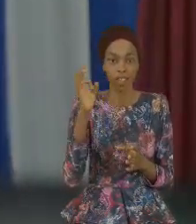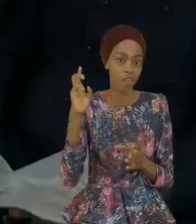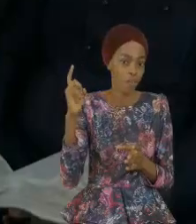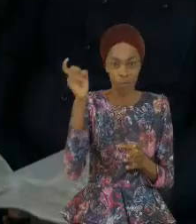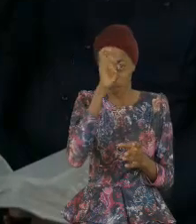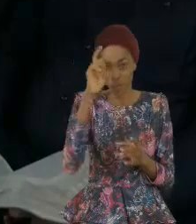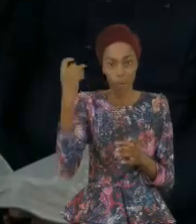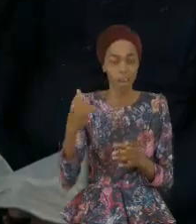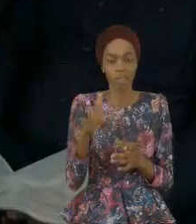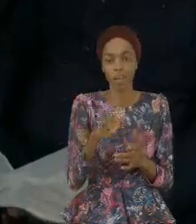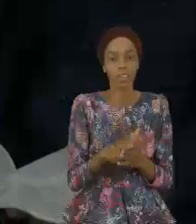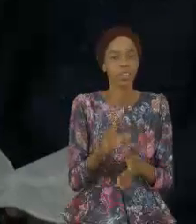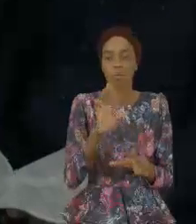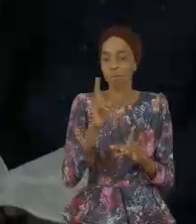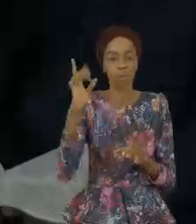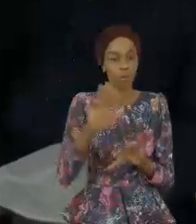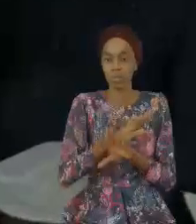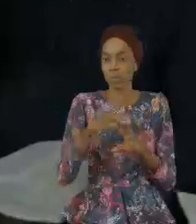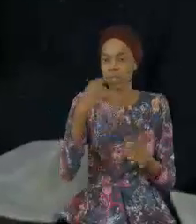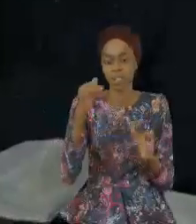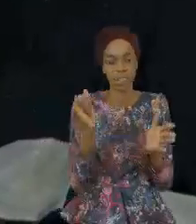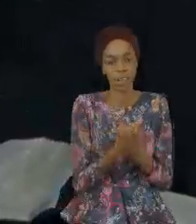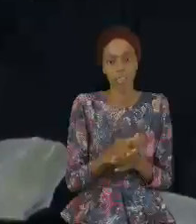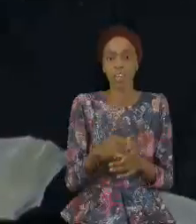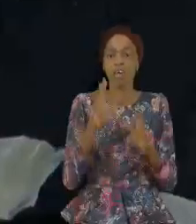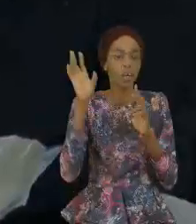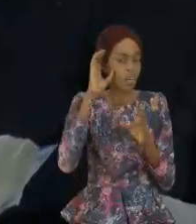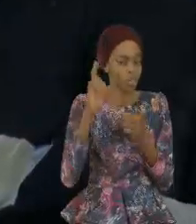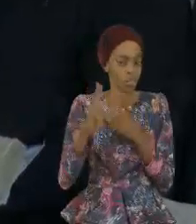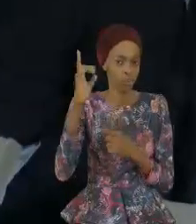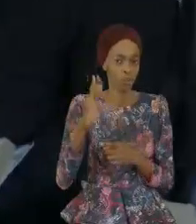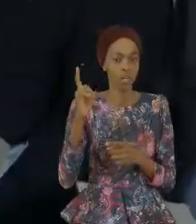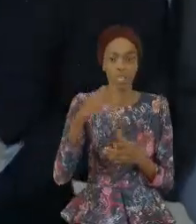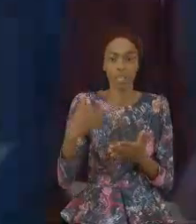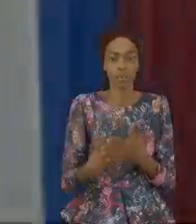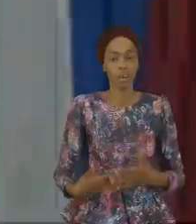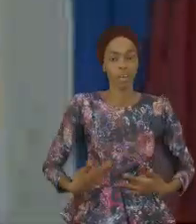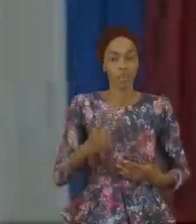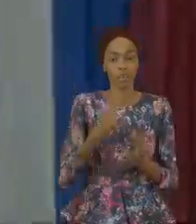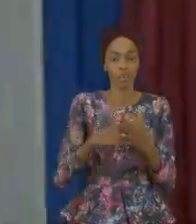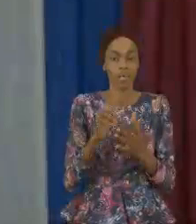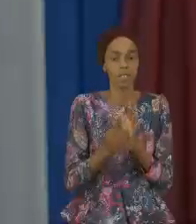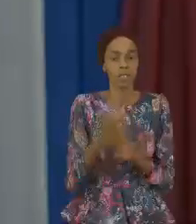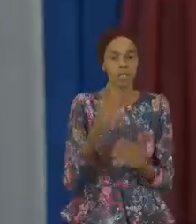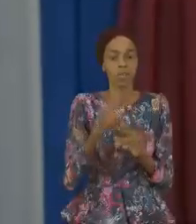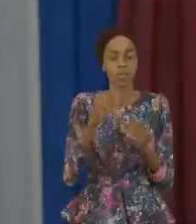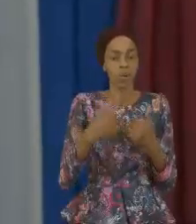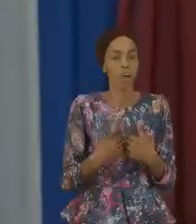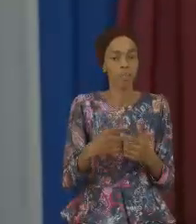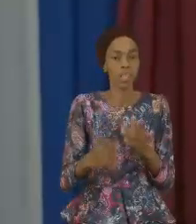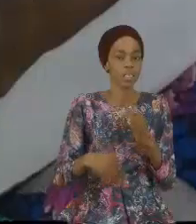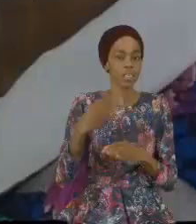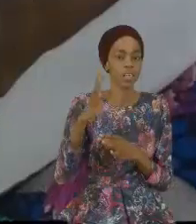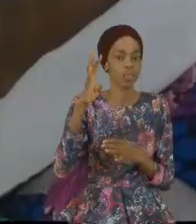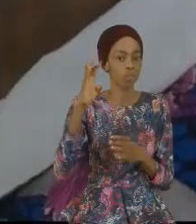will begin. And then you have the next 40 years. The next 40 years is spent at the